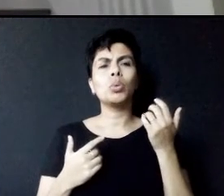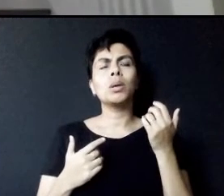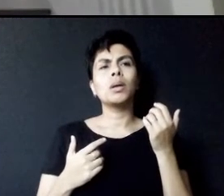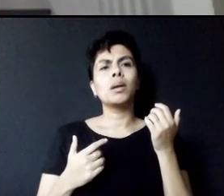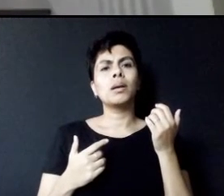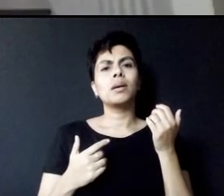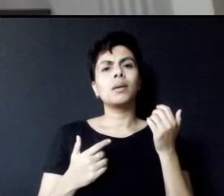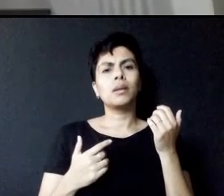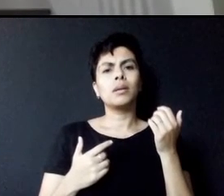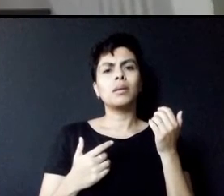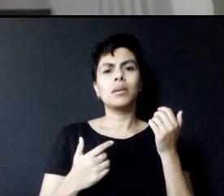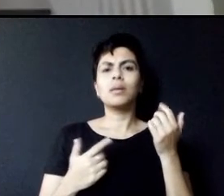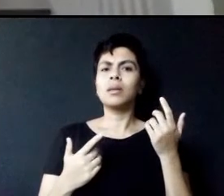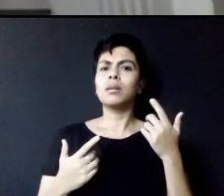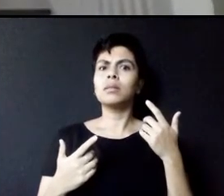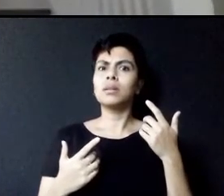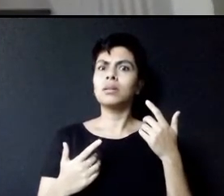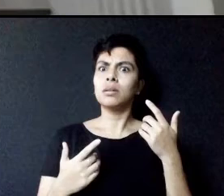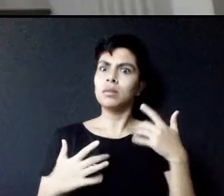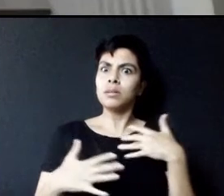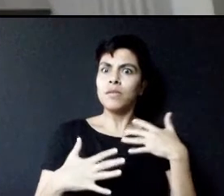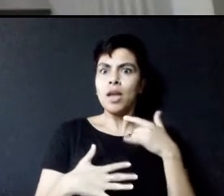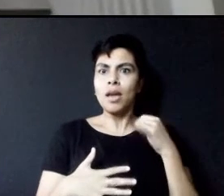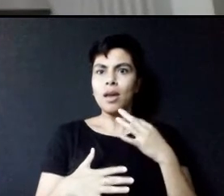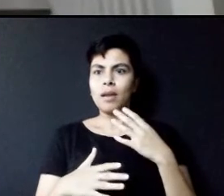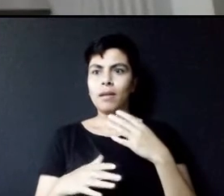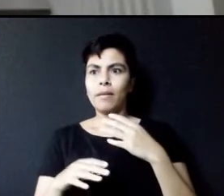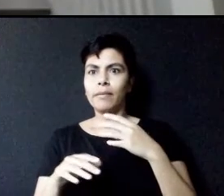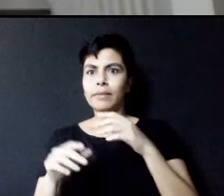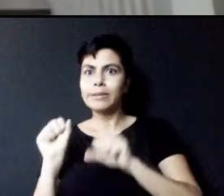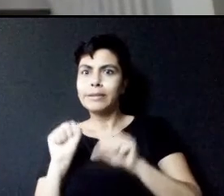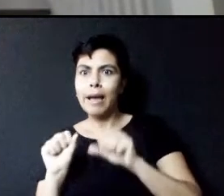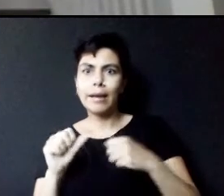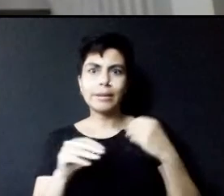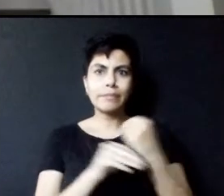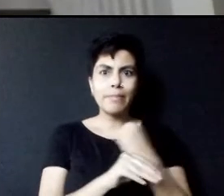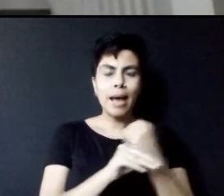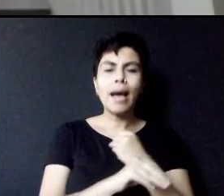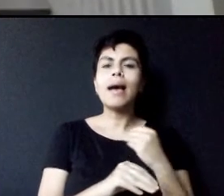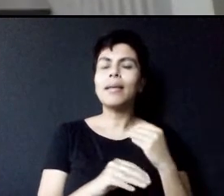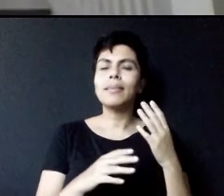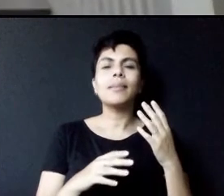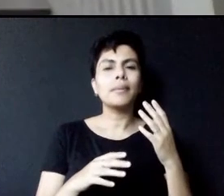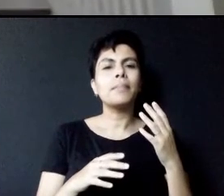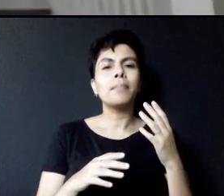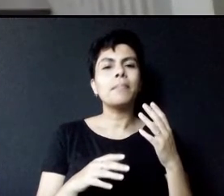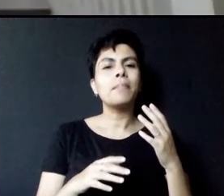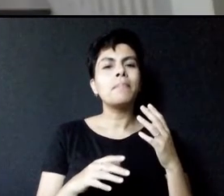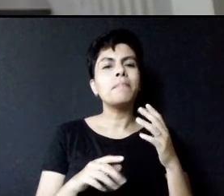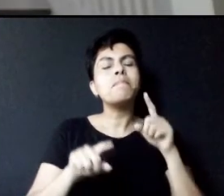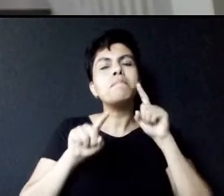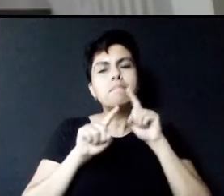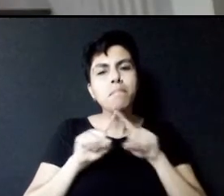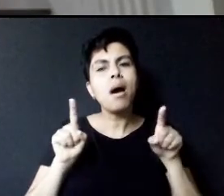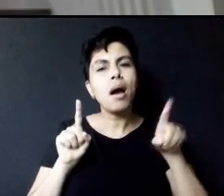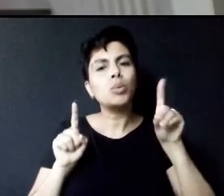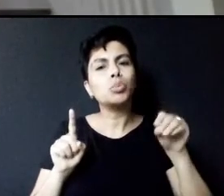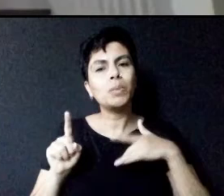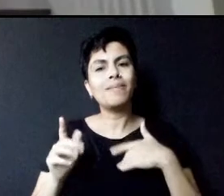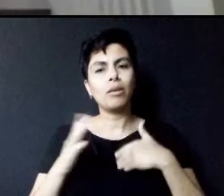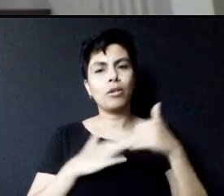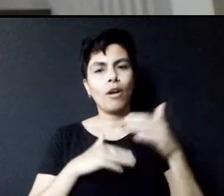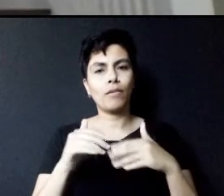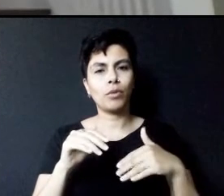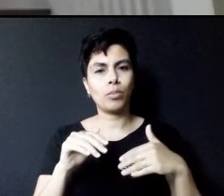that, like they are themselves are afraid of like science and math and, that kind of topic, but a lot of them might also actually feel